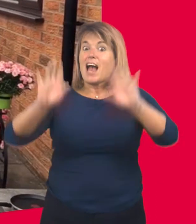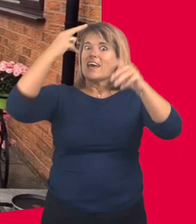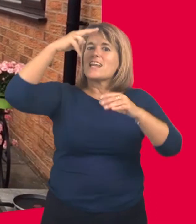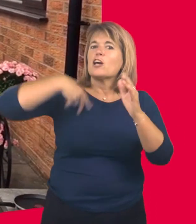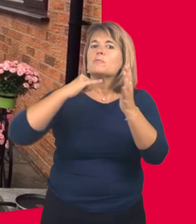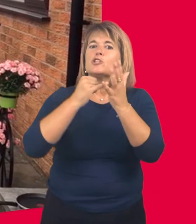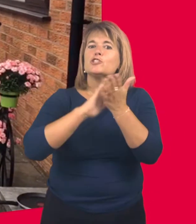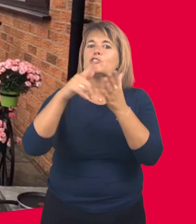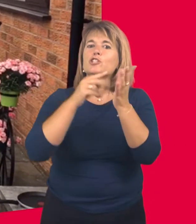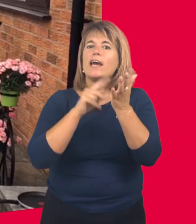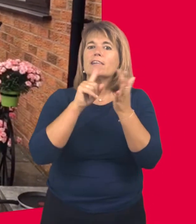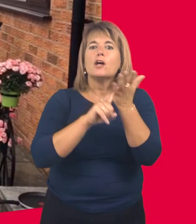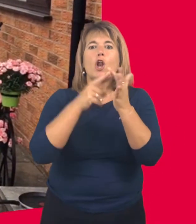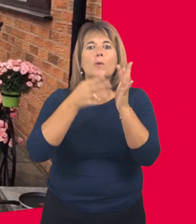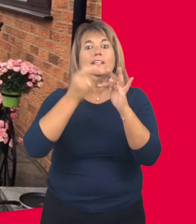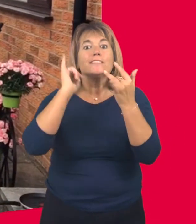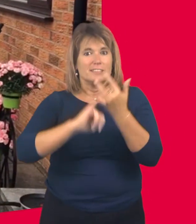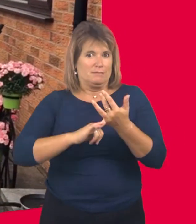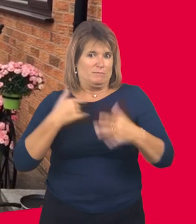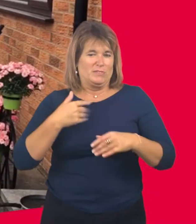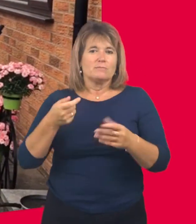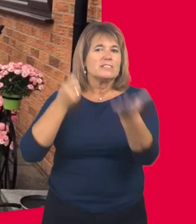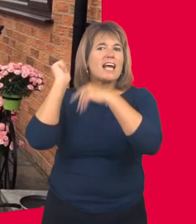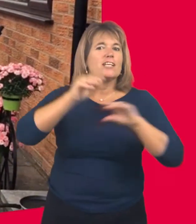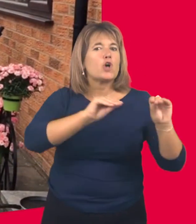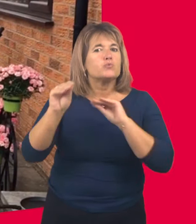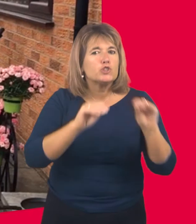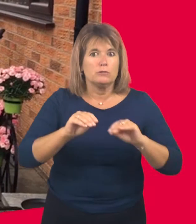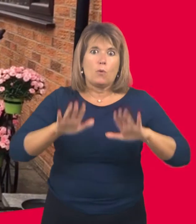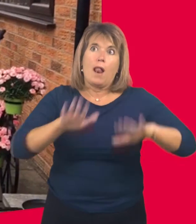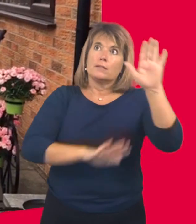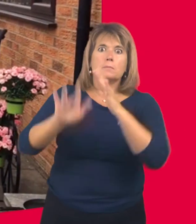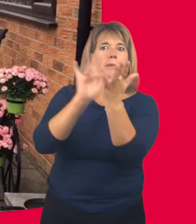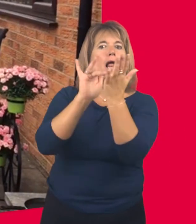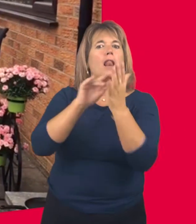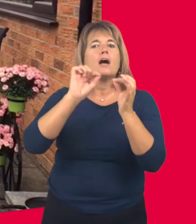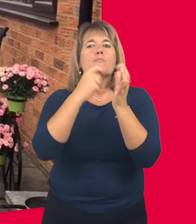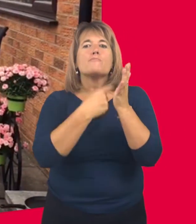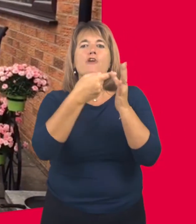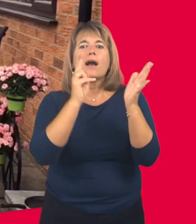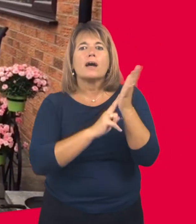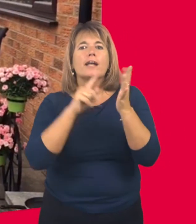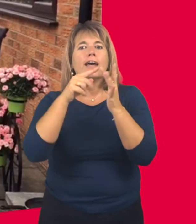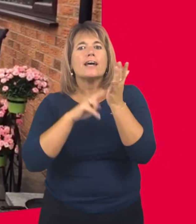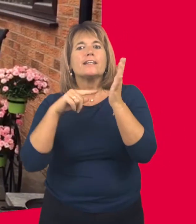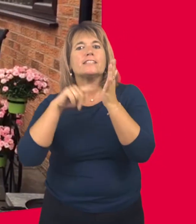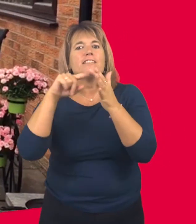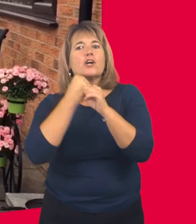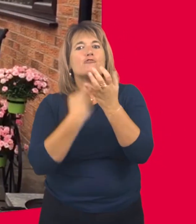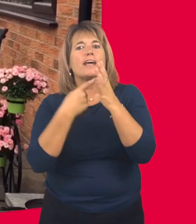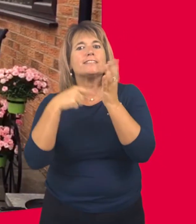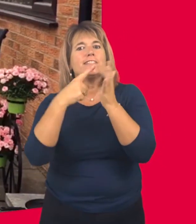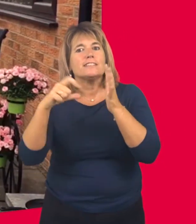Hello, so I'm Shane Lewis. I'm a tennis coach based in Mid Wales. I also coach Brecon Integrated Sports.